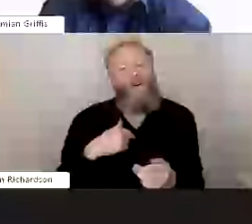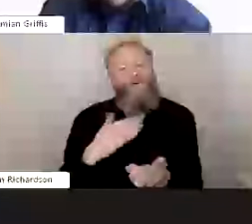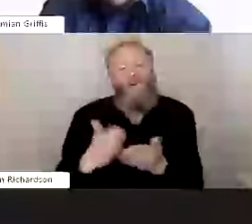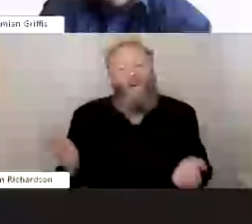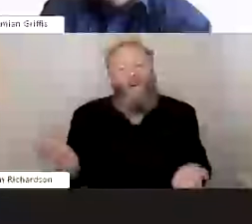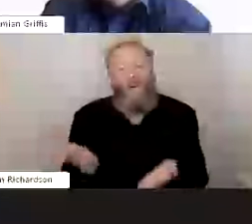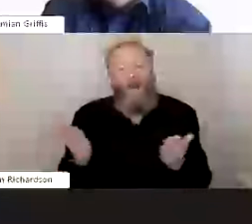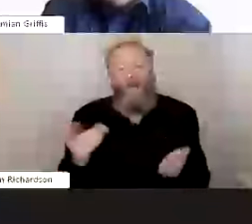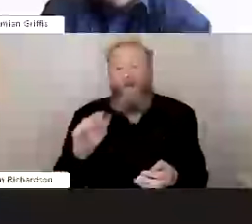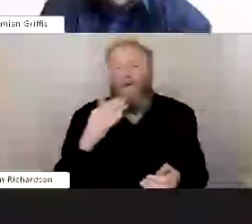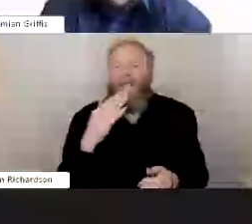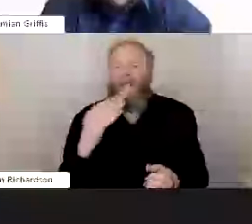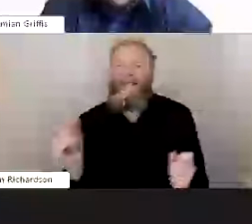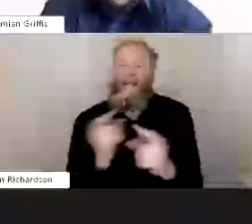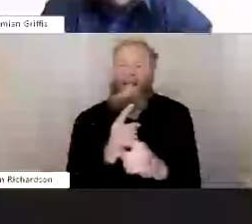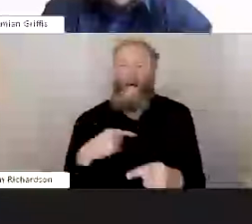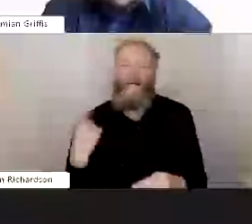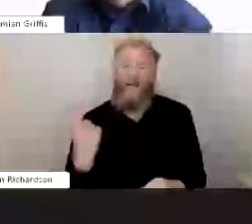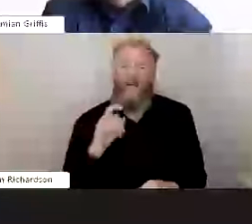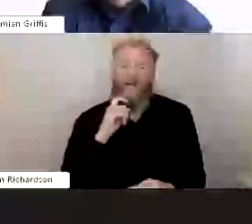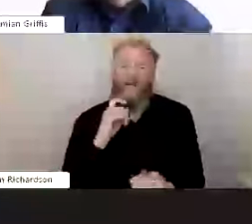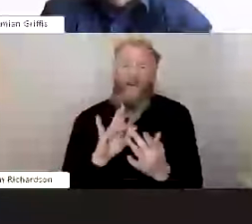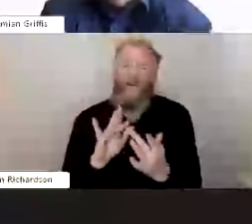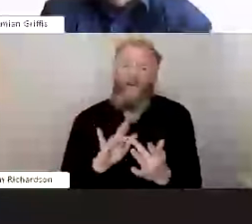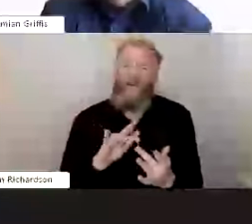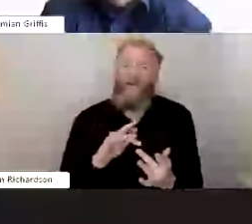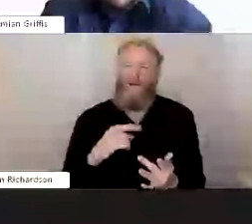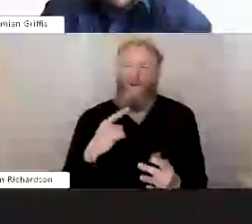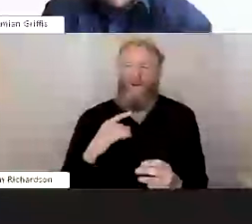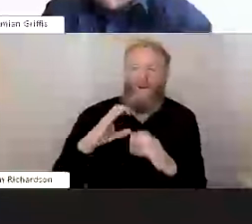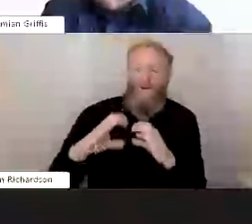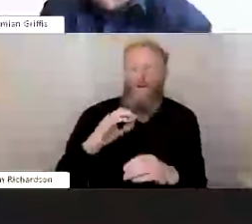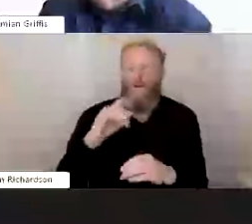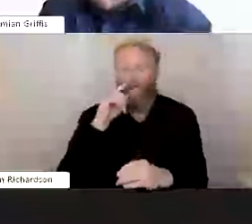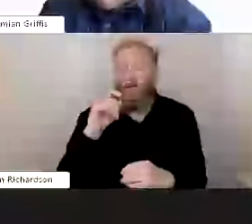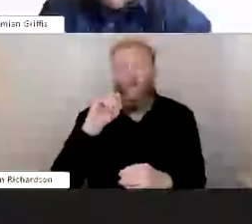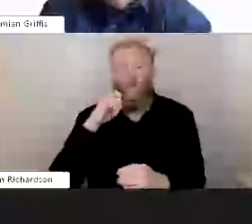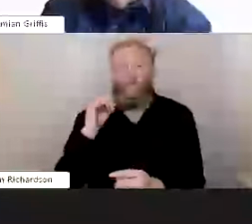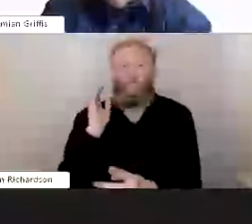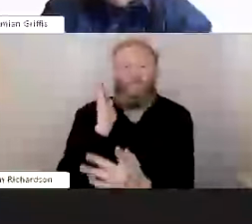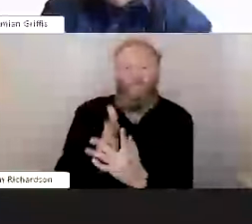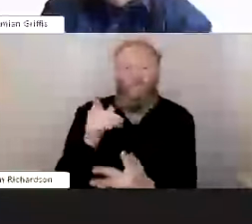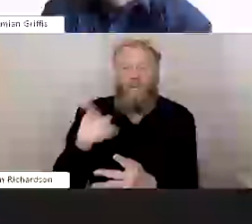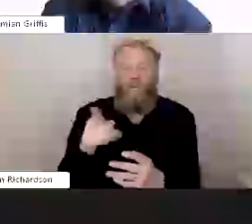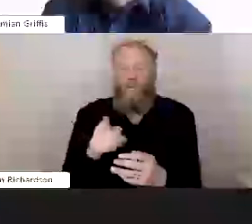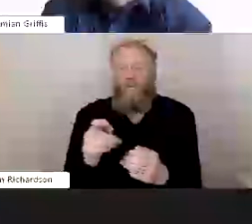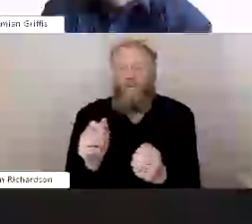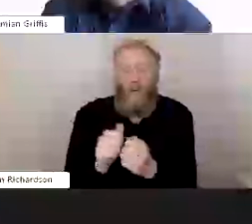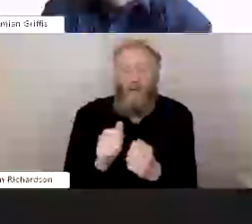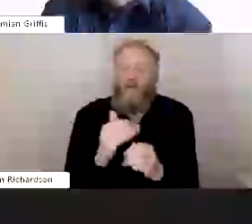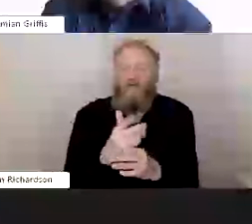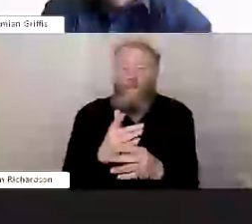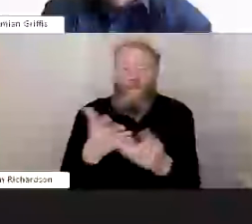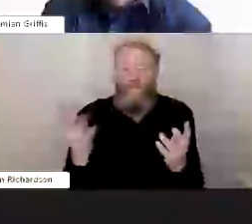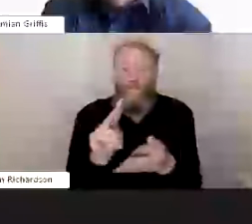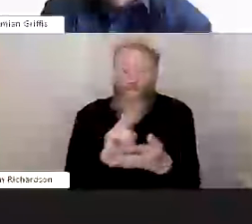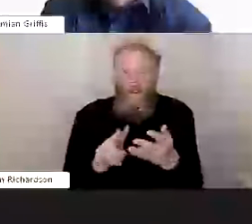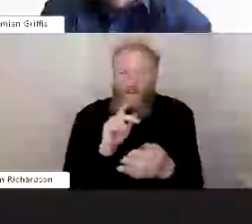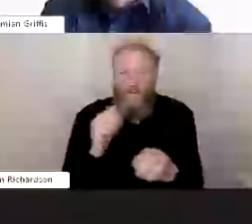and I'll put you in touch with our comms people and we can send out brochures and stuff. We've got a lot of things we'd love to send to anyone who's on